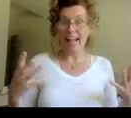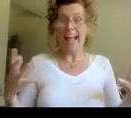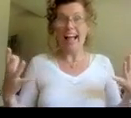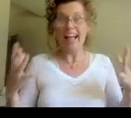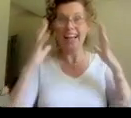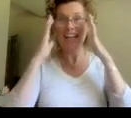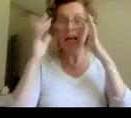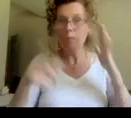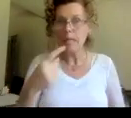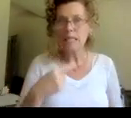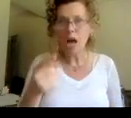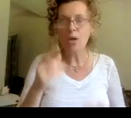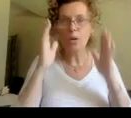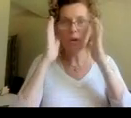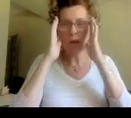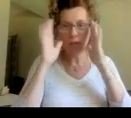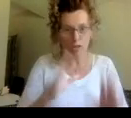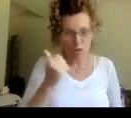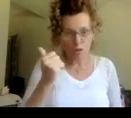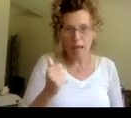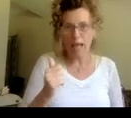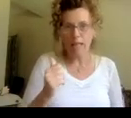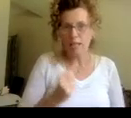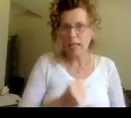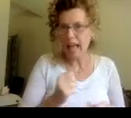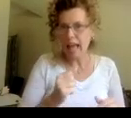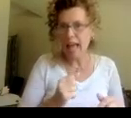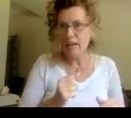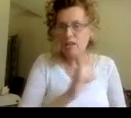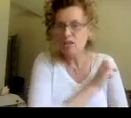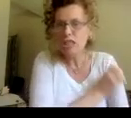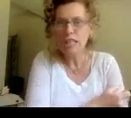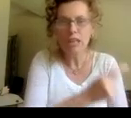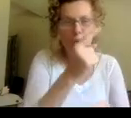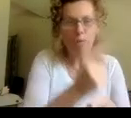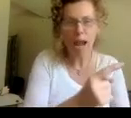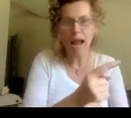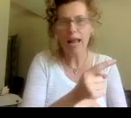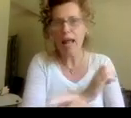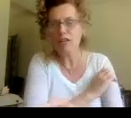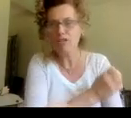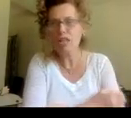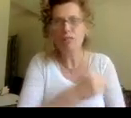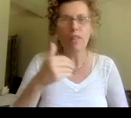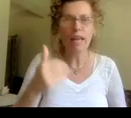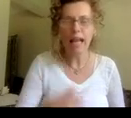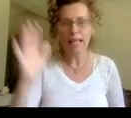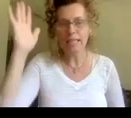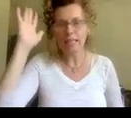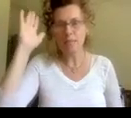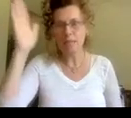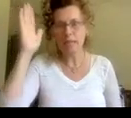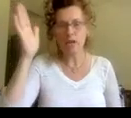Now, I'm going to tell you, do your best to get the energy, the right energy for this next speaker. I've already kind